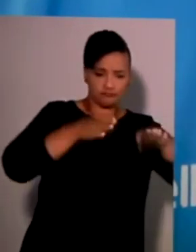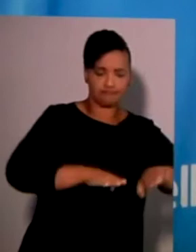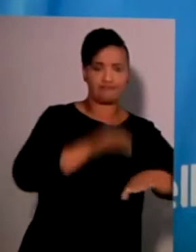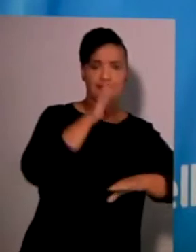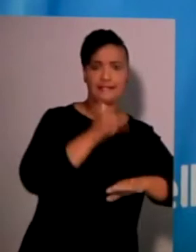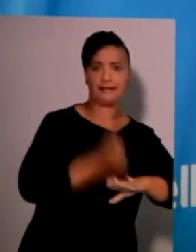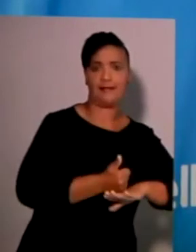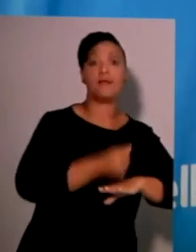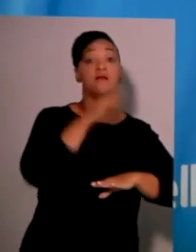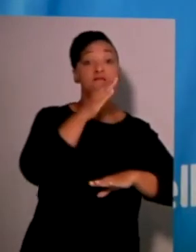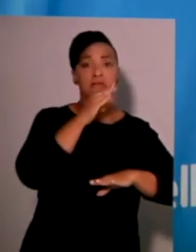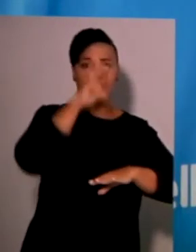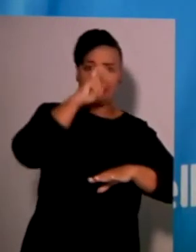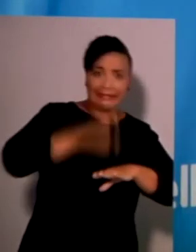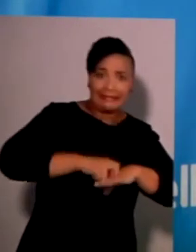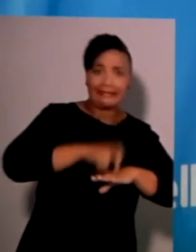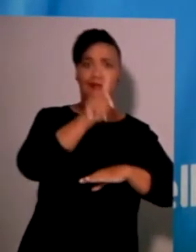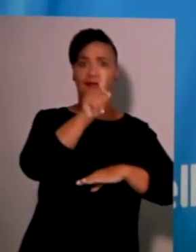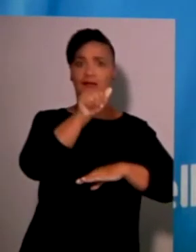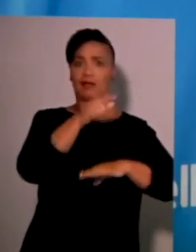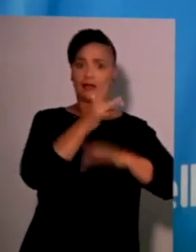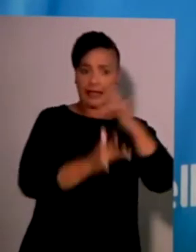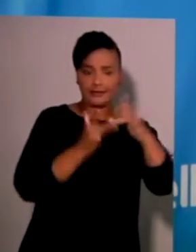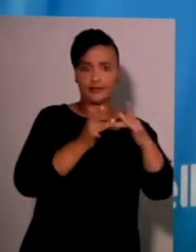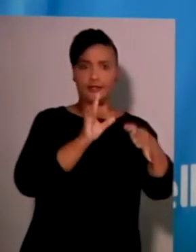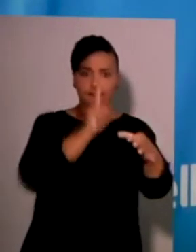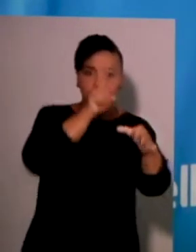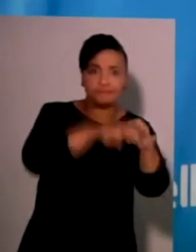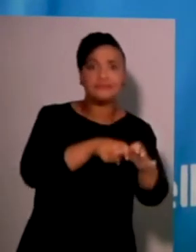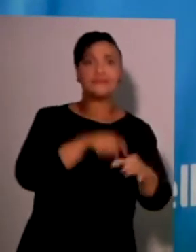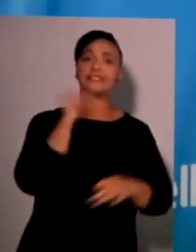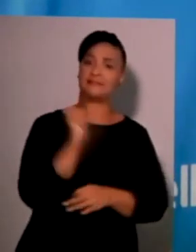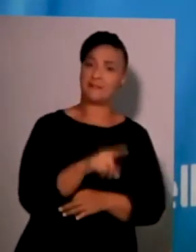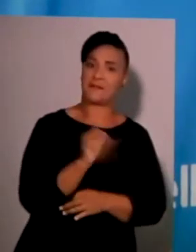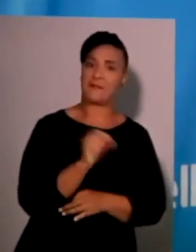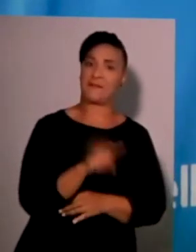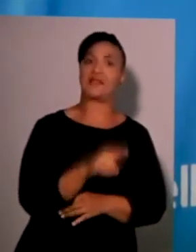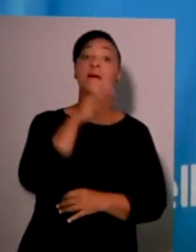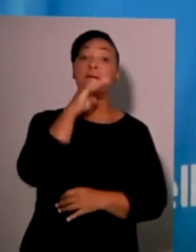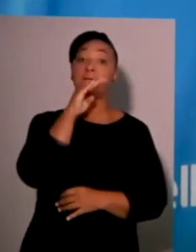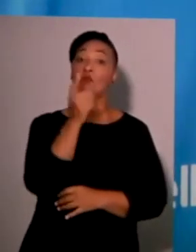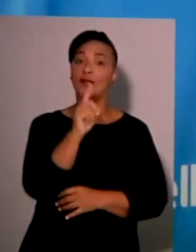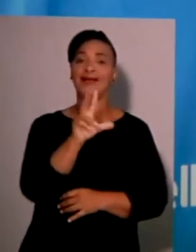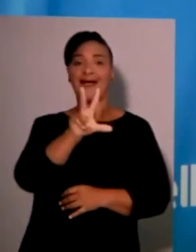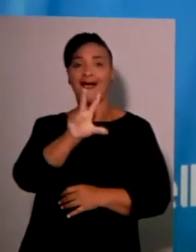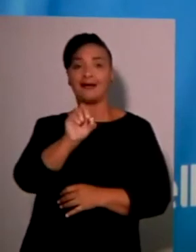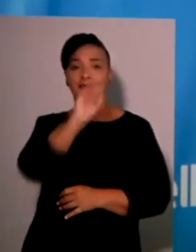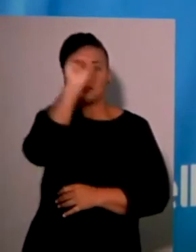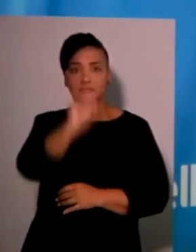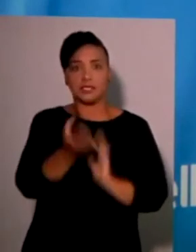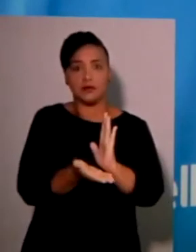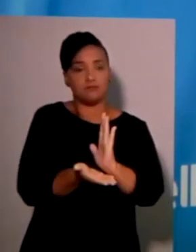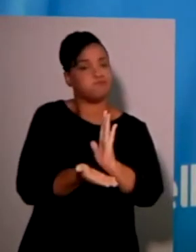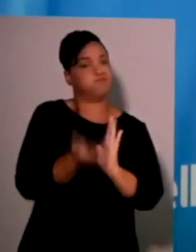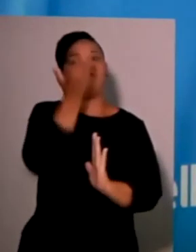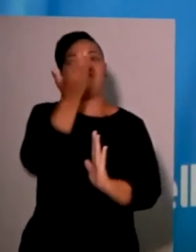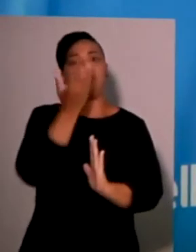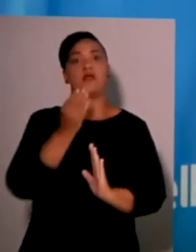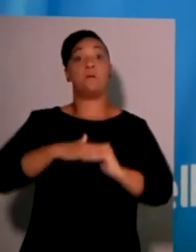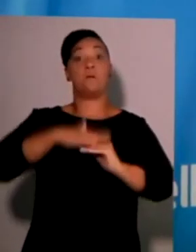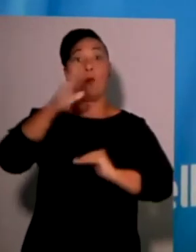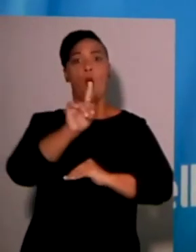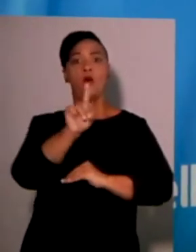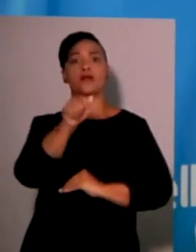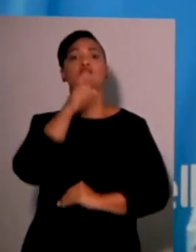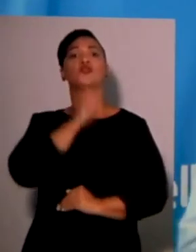broadband connectivity. That was manifest by about 80% growth in traffic.